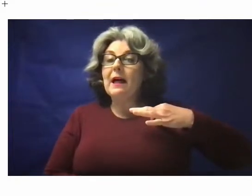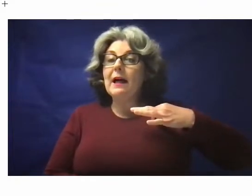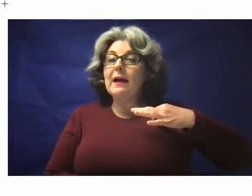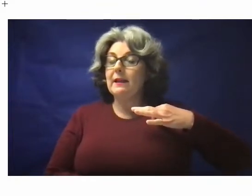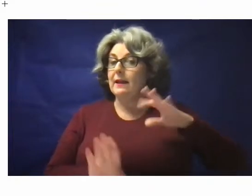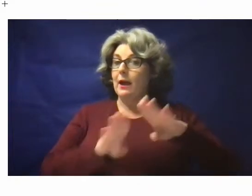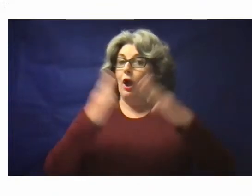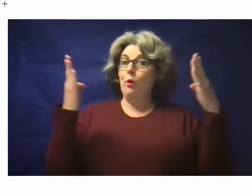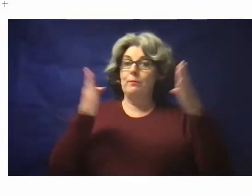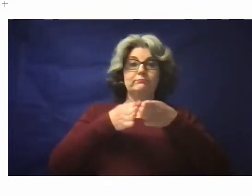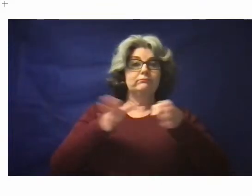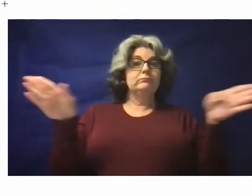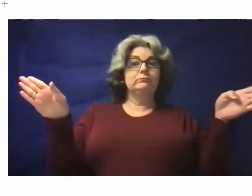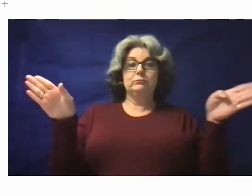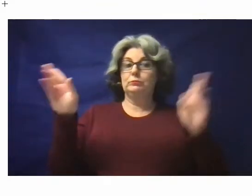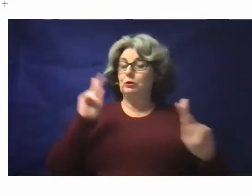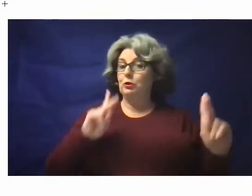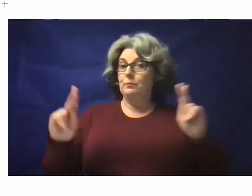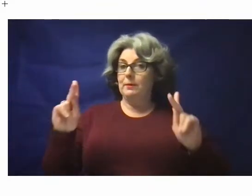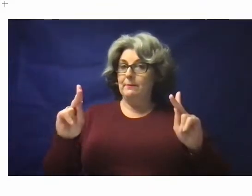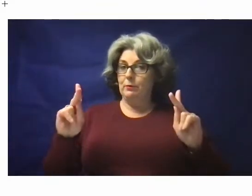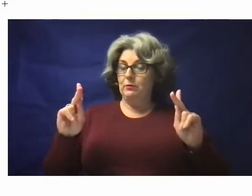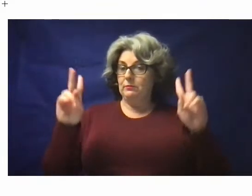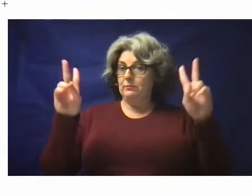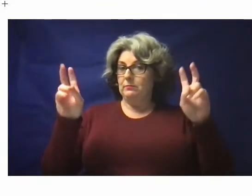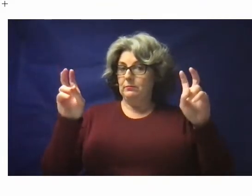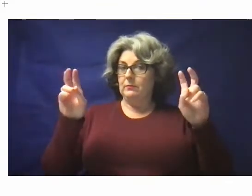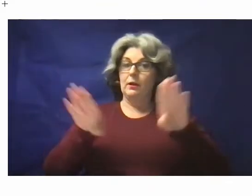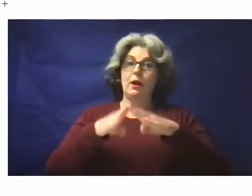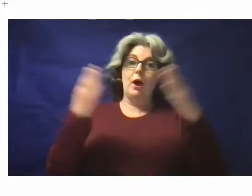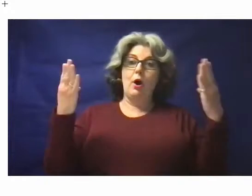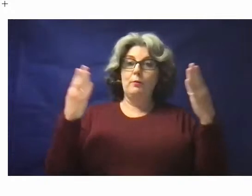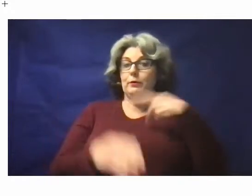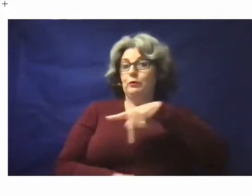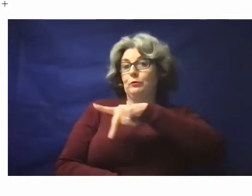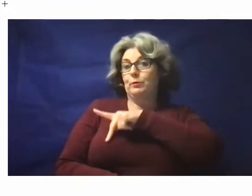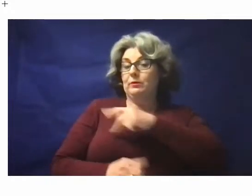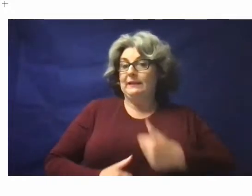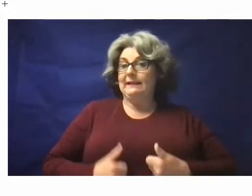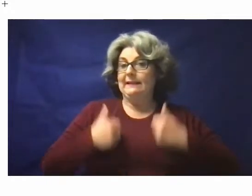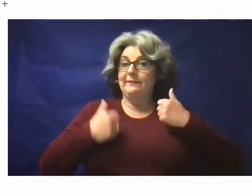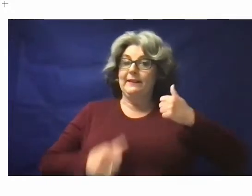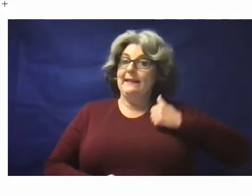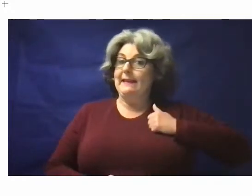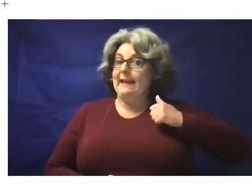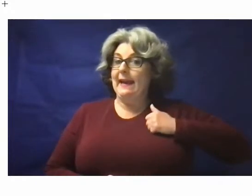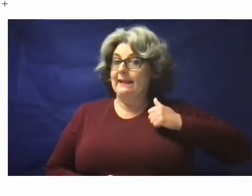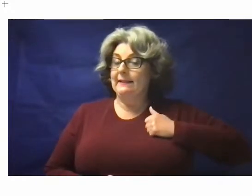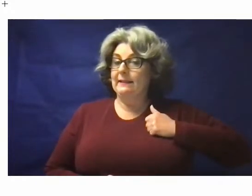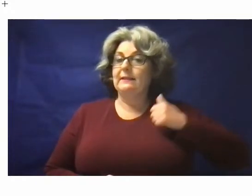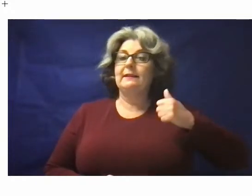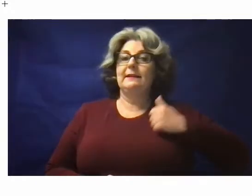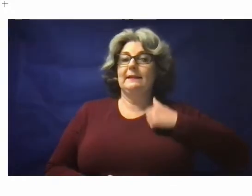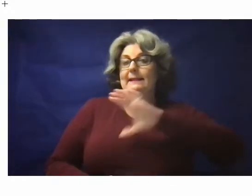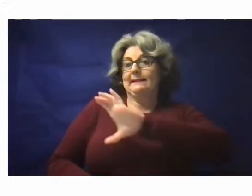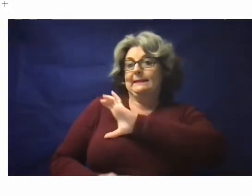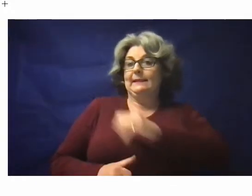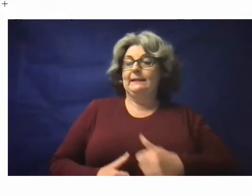public, where it will read as open to persons residing in Canada and Canadian citizens residing